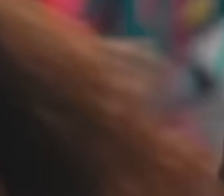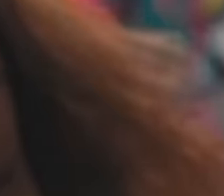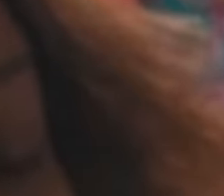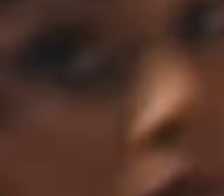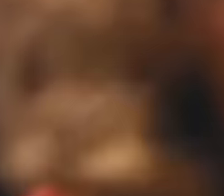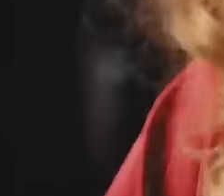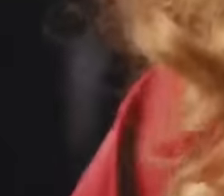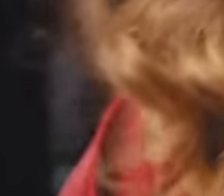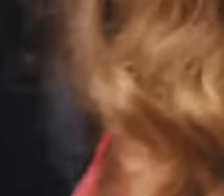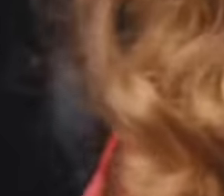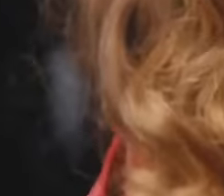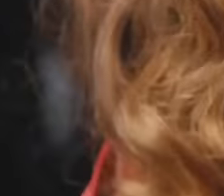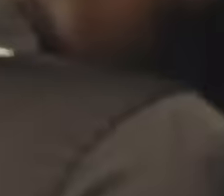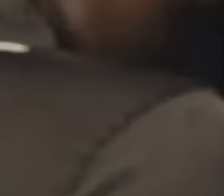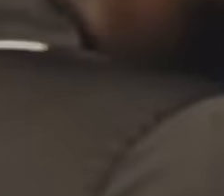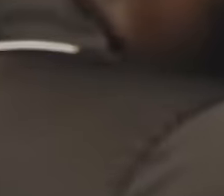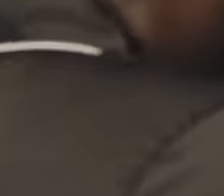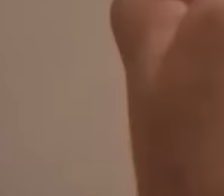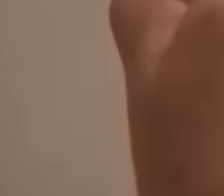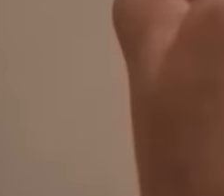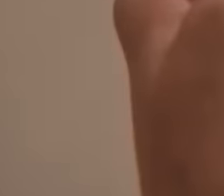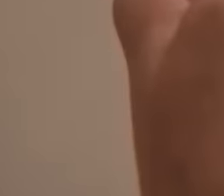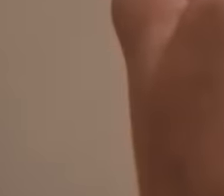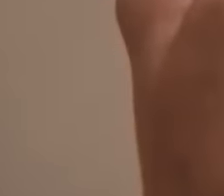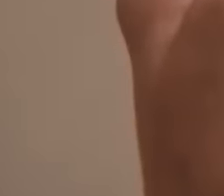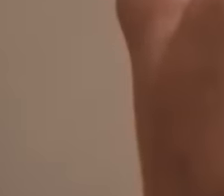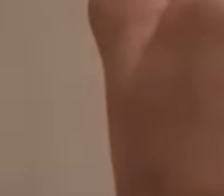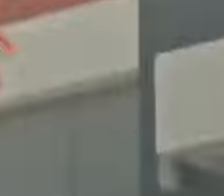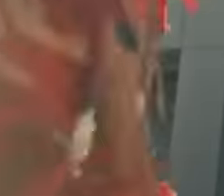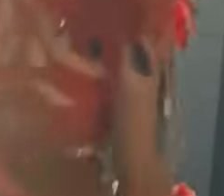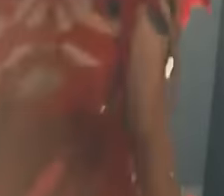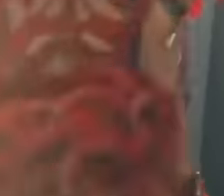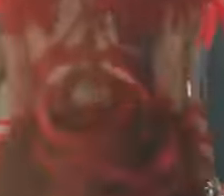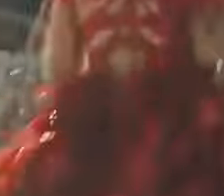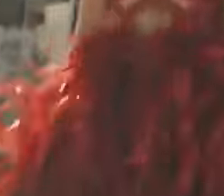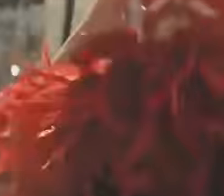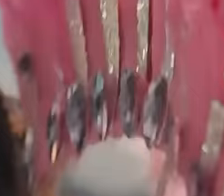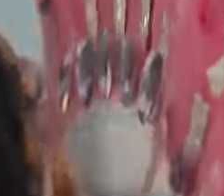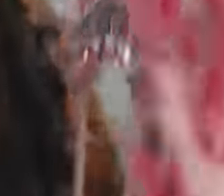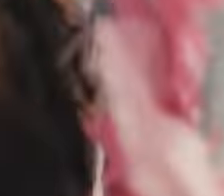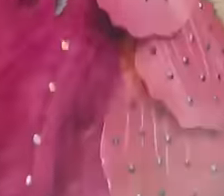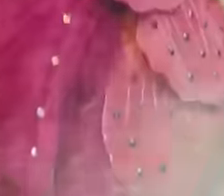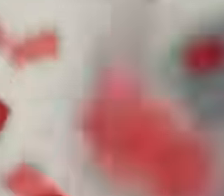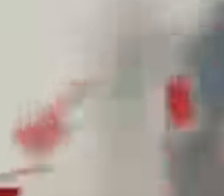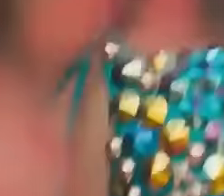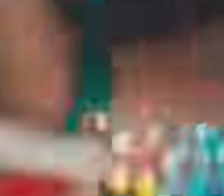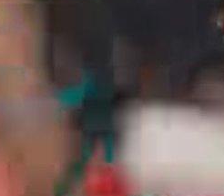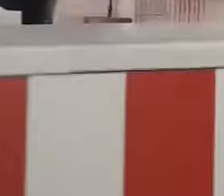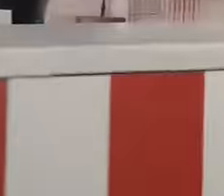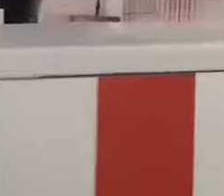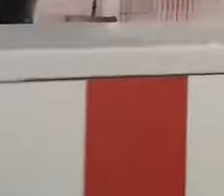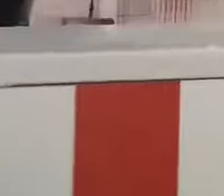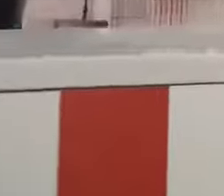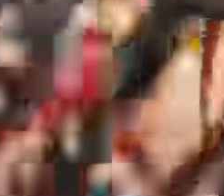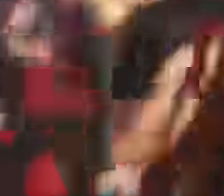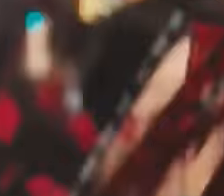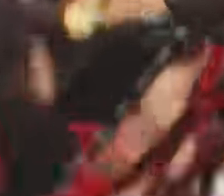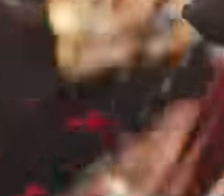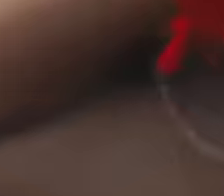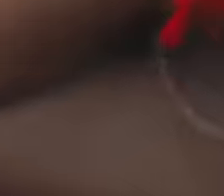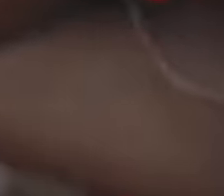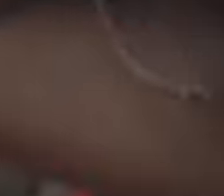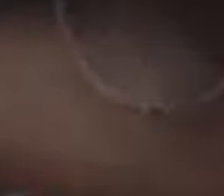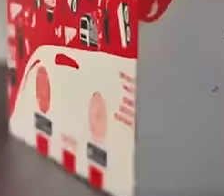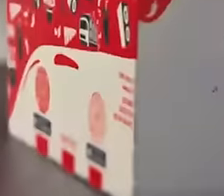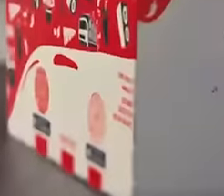we don't know. What we do know is the savviest savings for Carnival are at KFC. Get a Jab Jab box, one piece